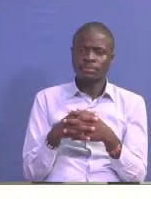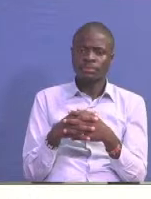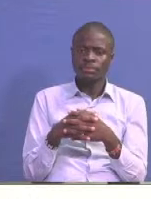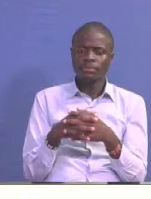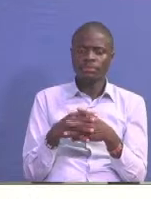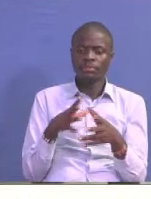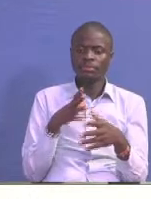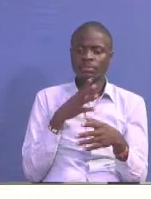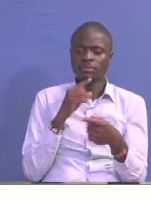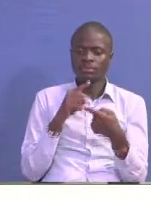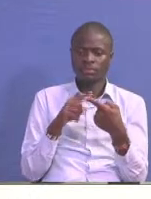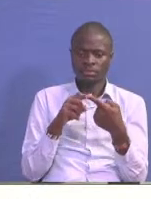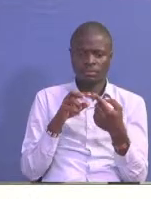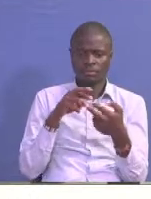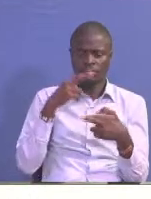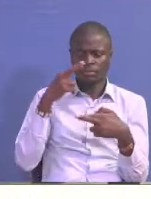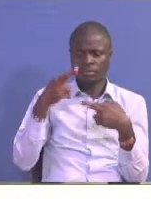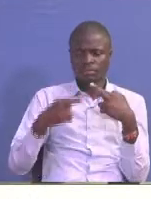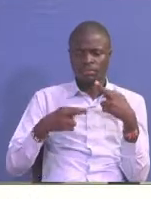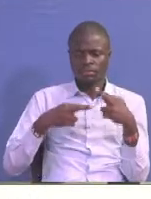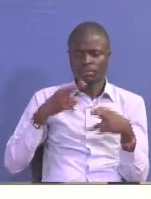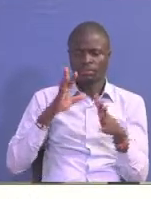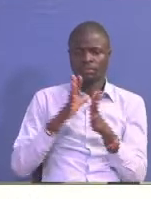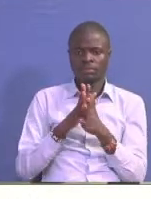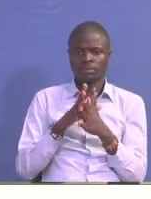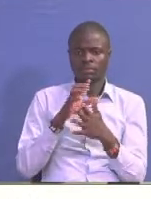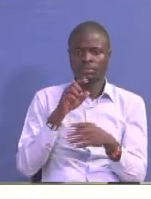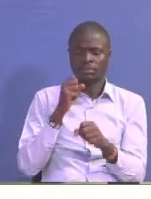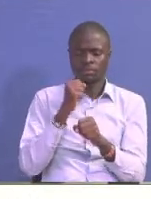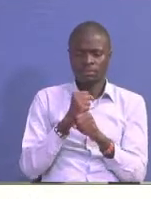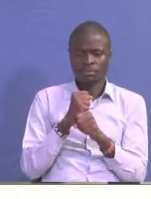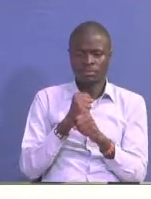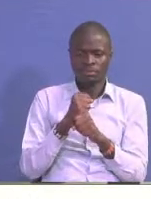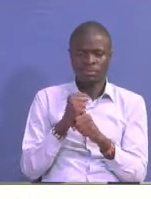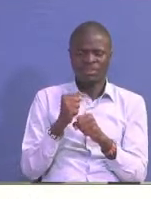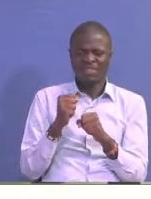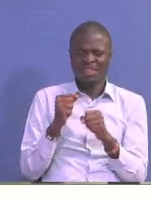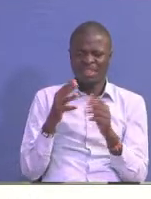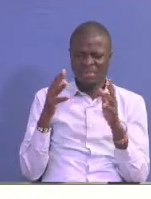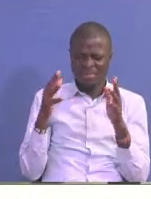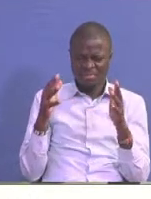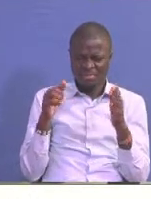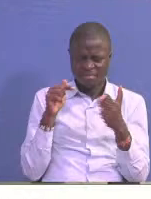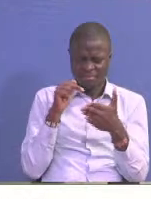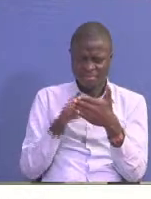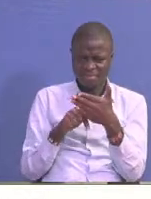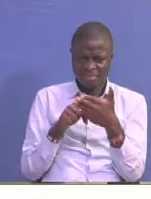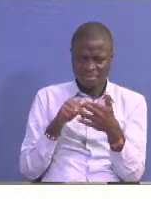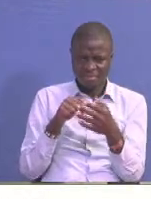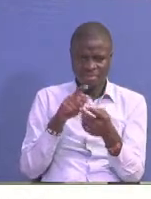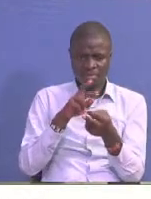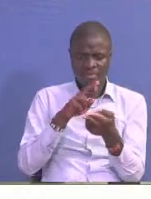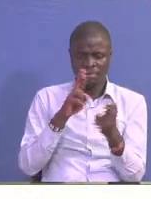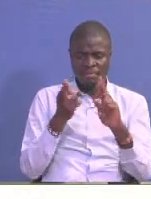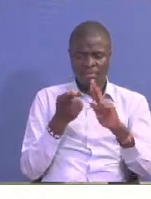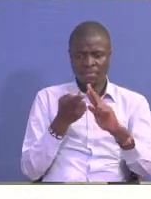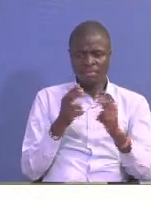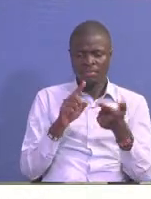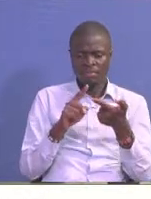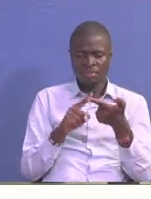So we need to review, and they did a very elaborate review of the education system to